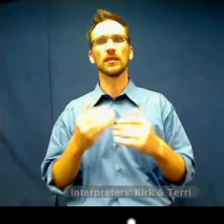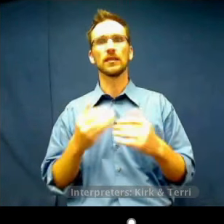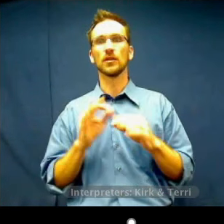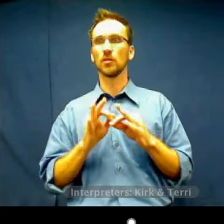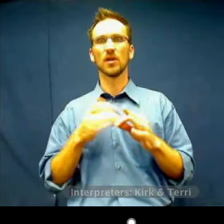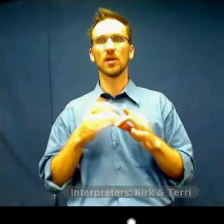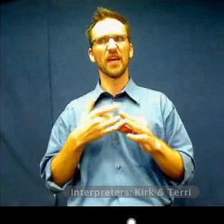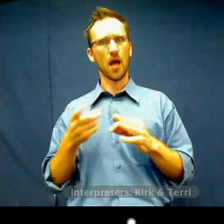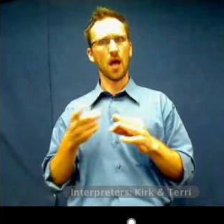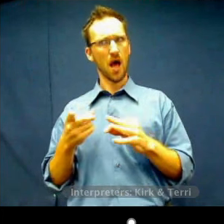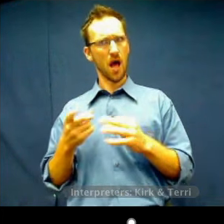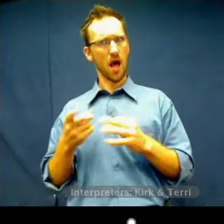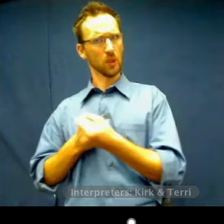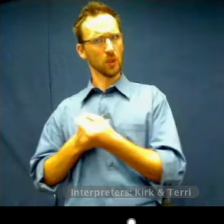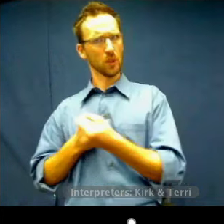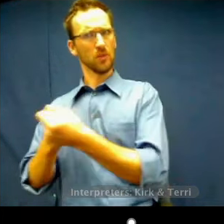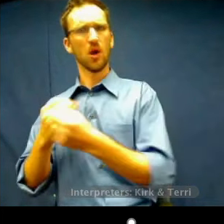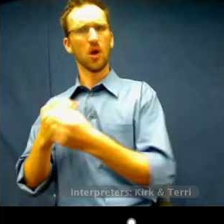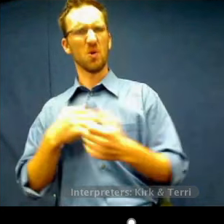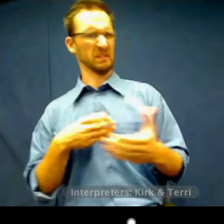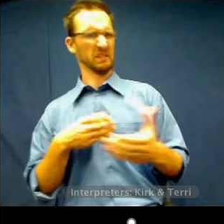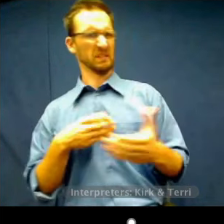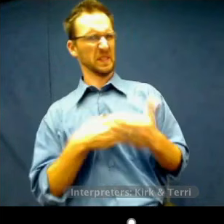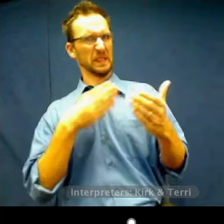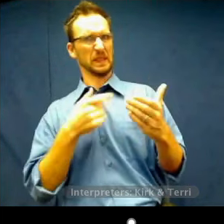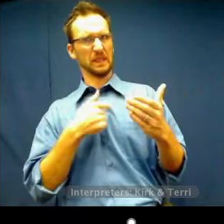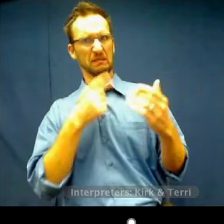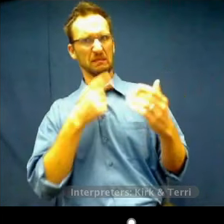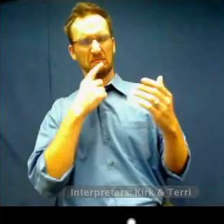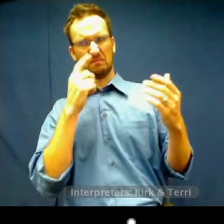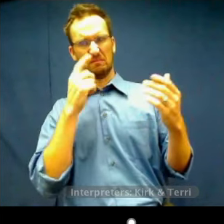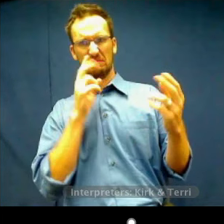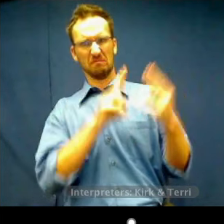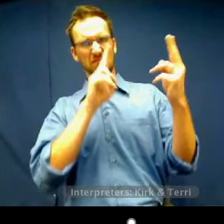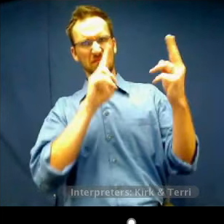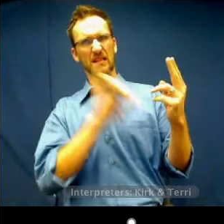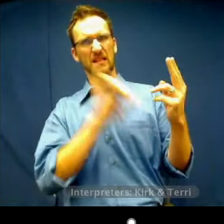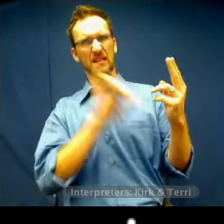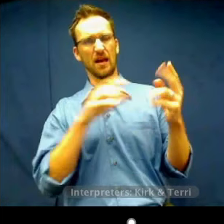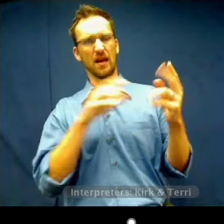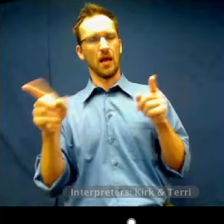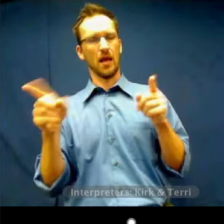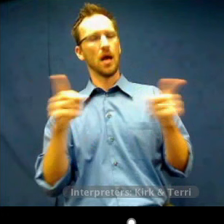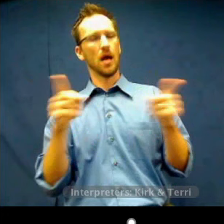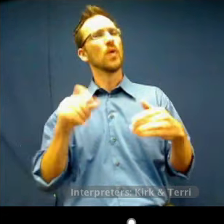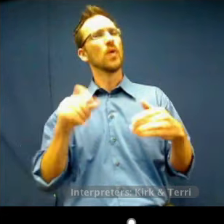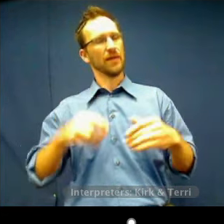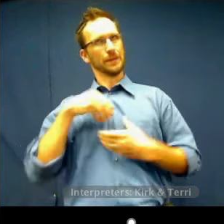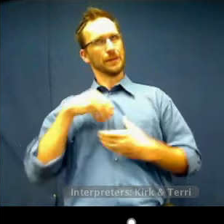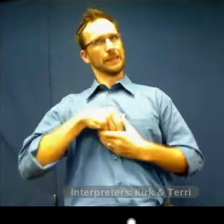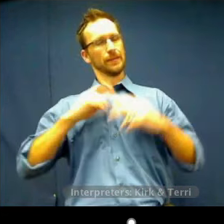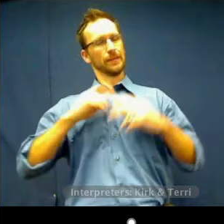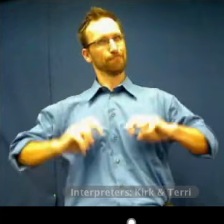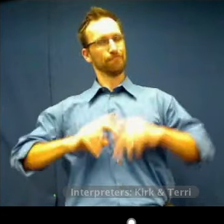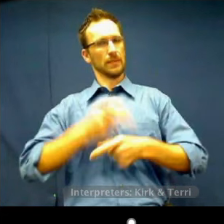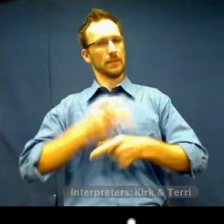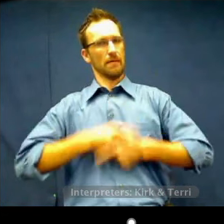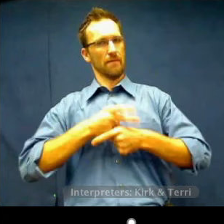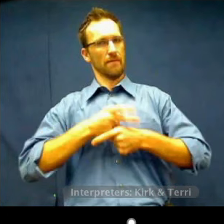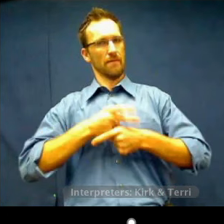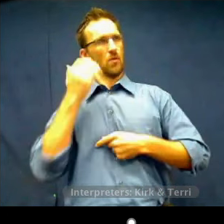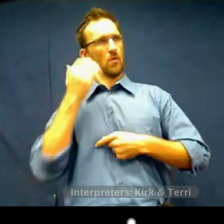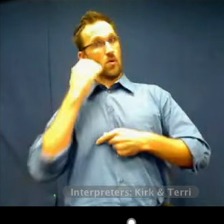prejudice, either for or against one side or the other. And so we have to be very, very careful about keeping those